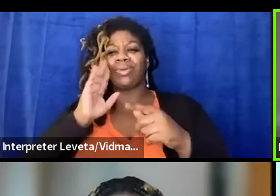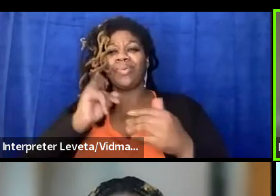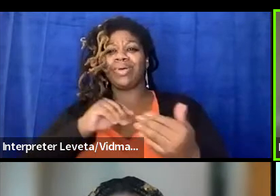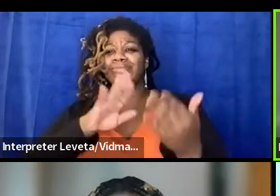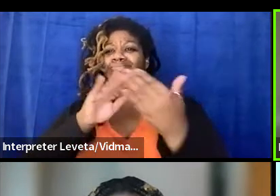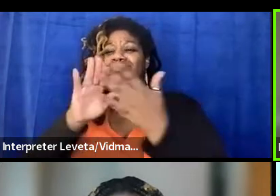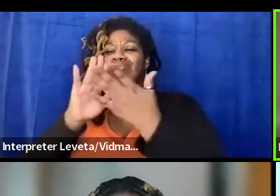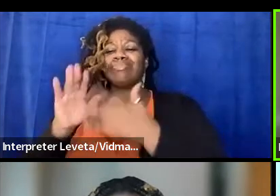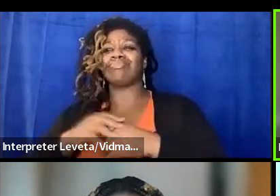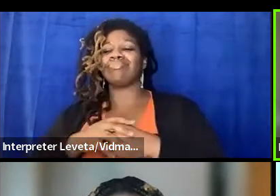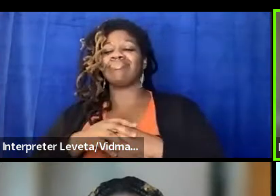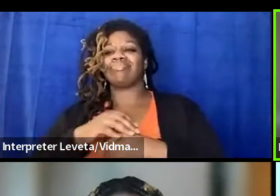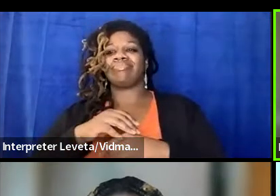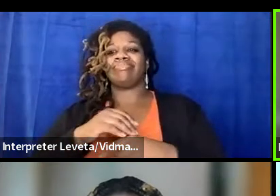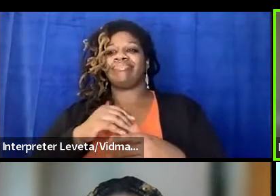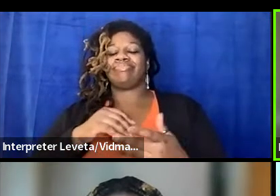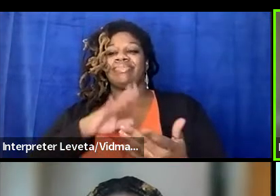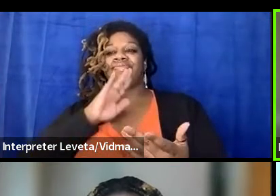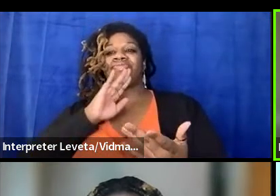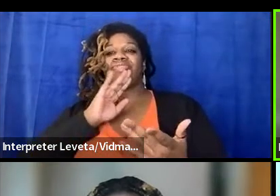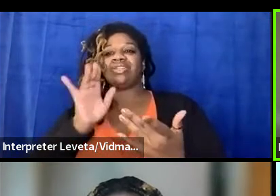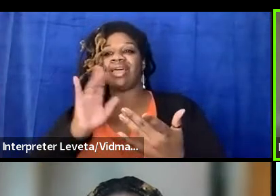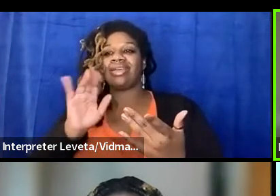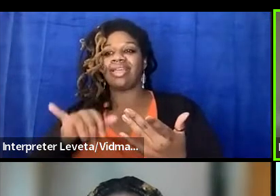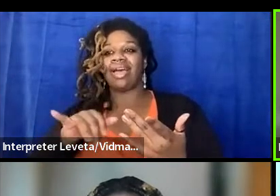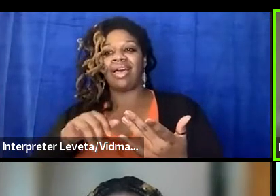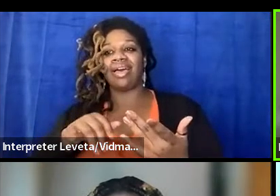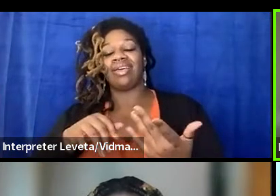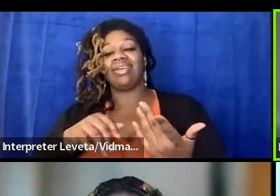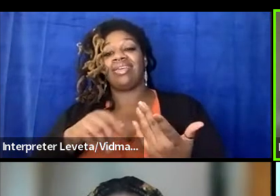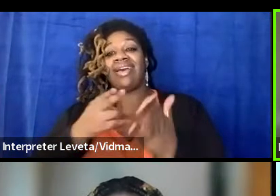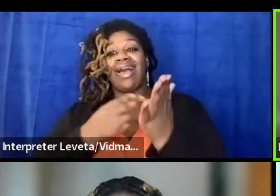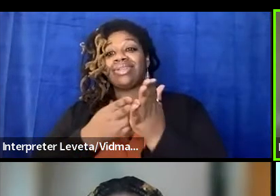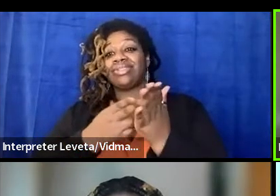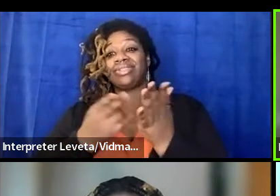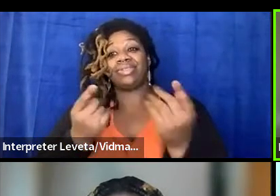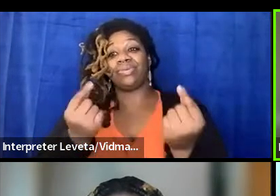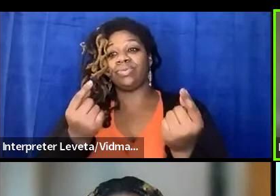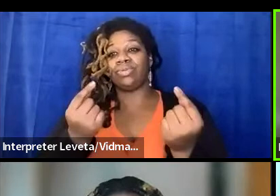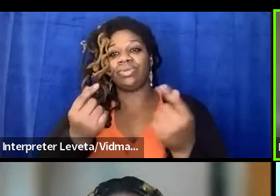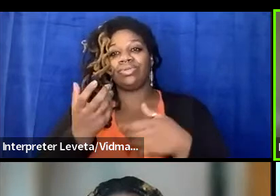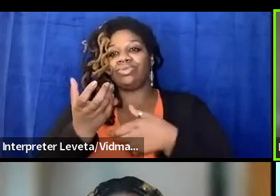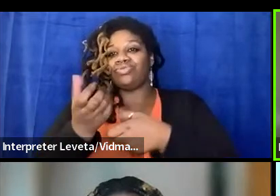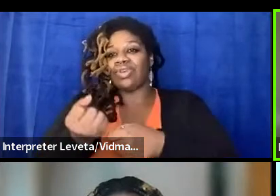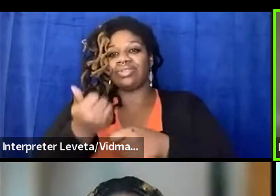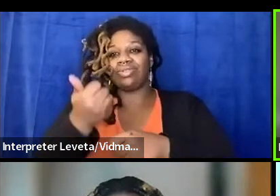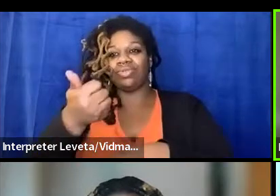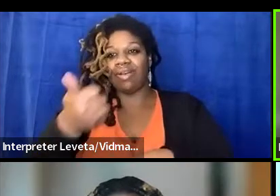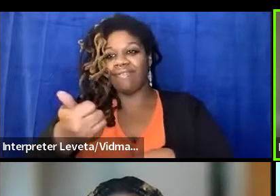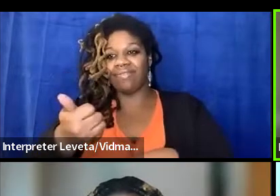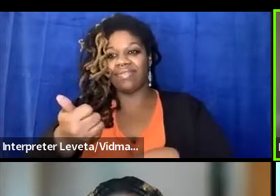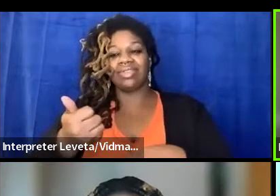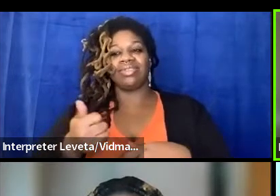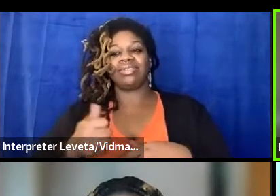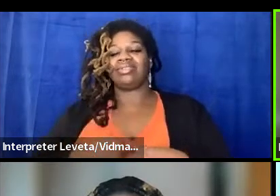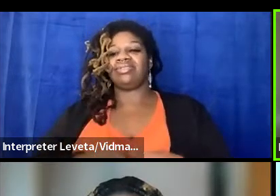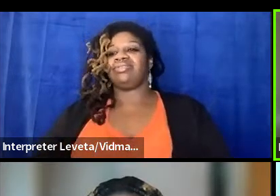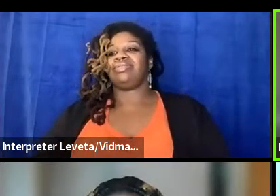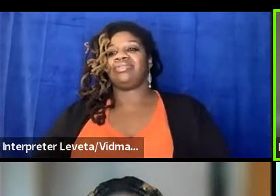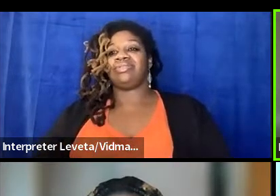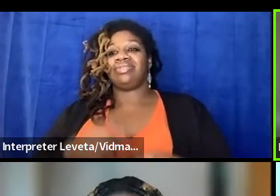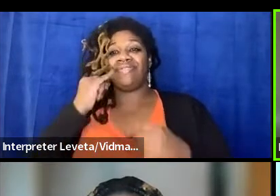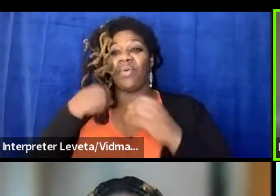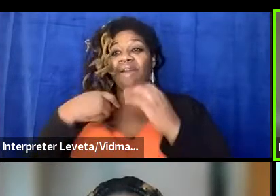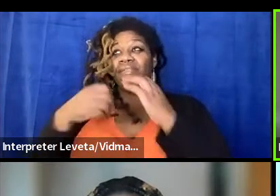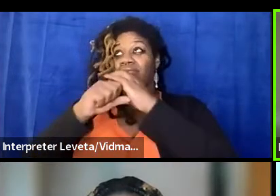hardships like that in life. And at the end of the day, you just honestly have to trust and believe in yourself. If you have a vision, like you had